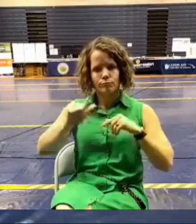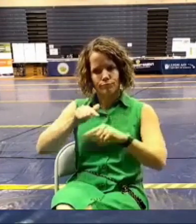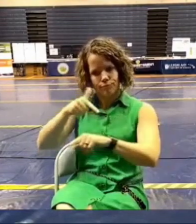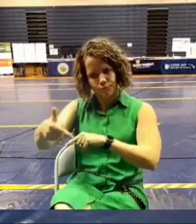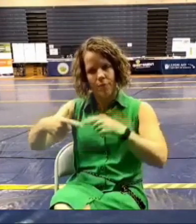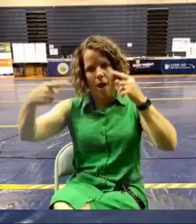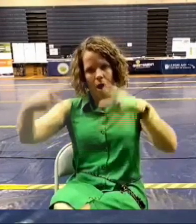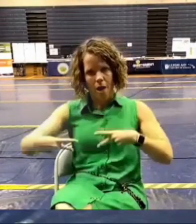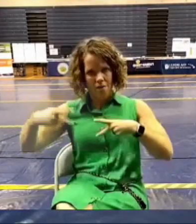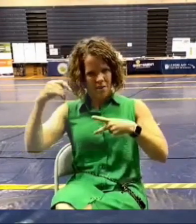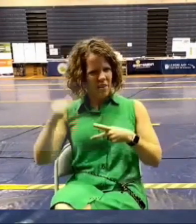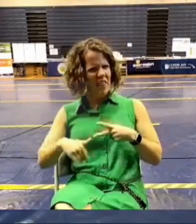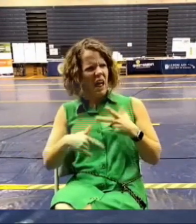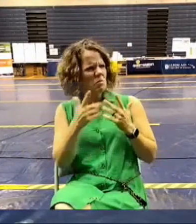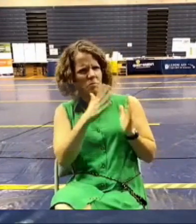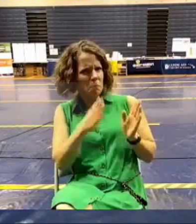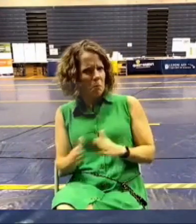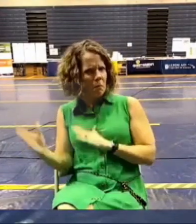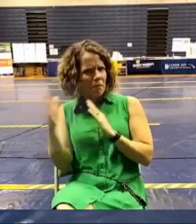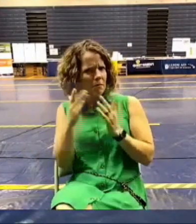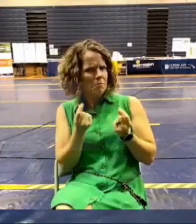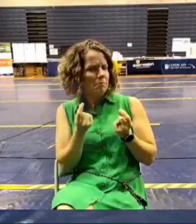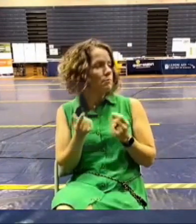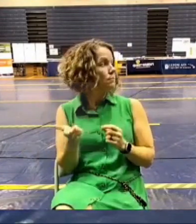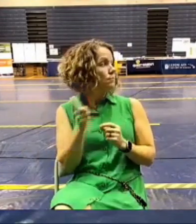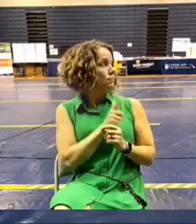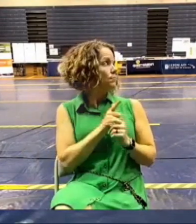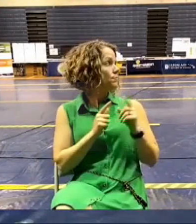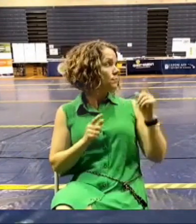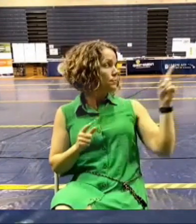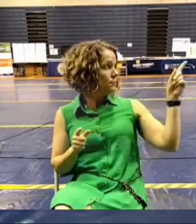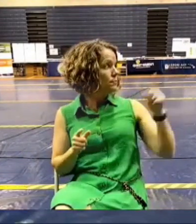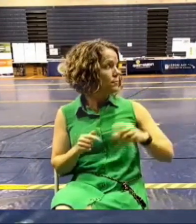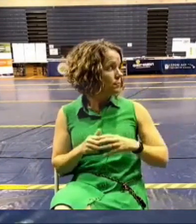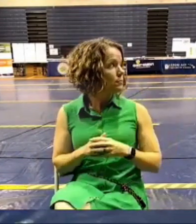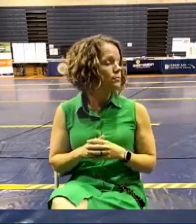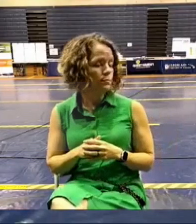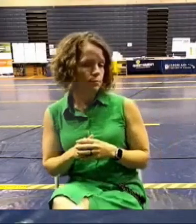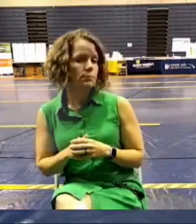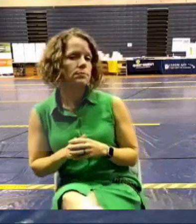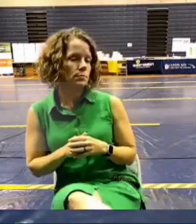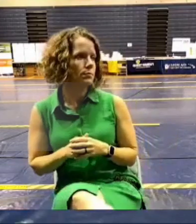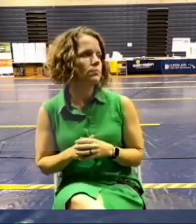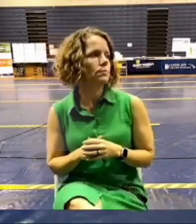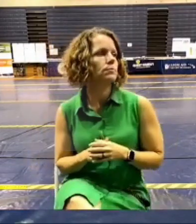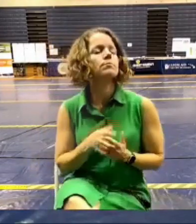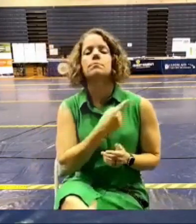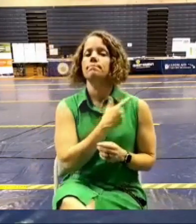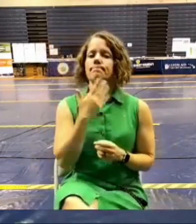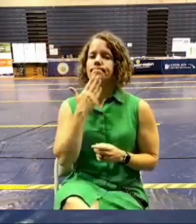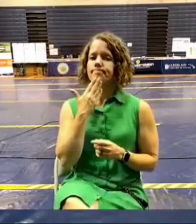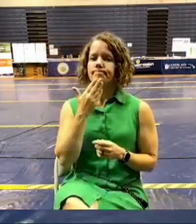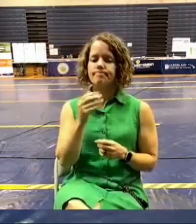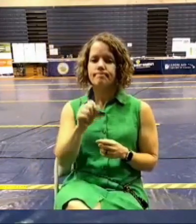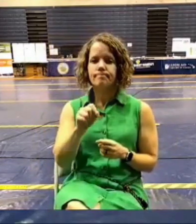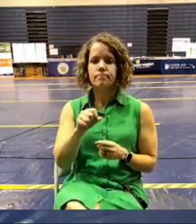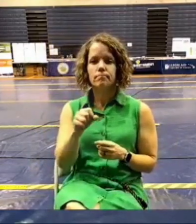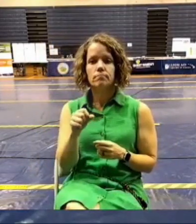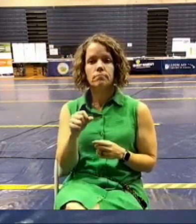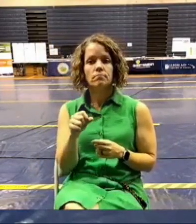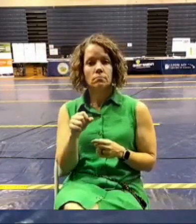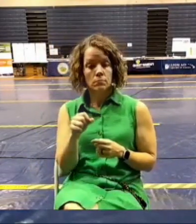procedures. Thank you. Yes, sir. And the process that we follow, again, it's built on the